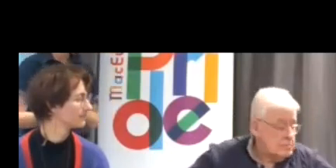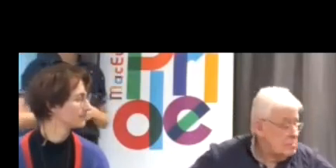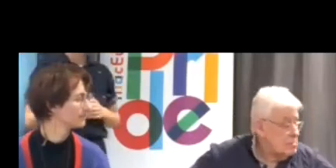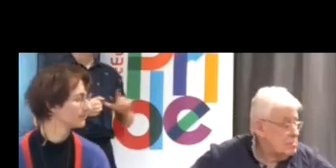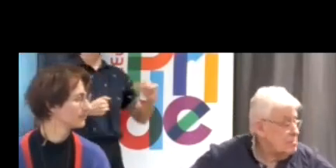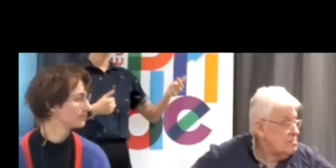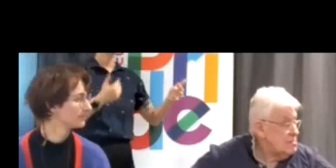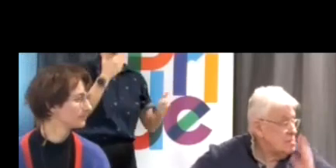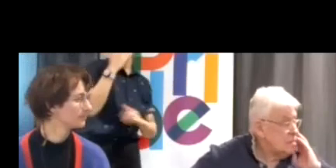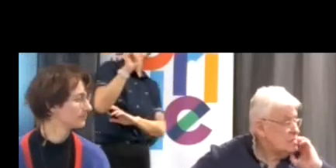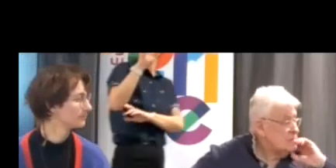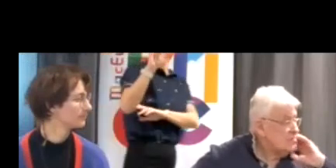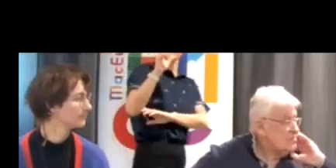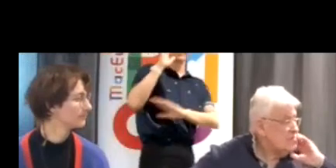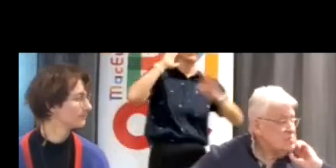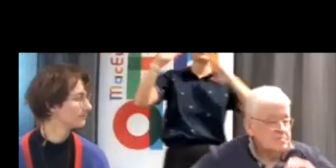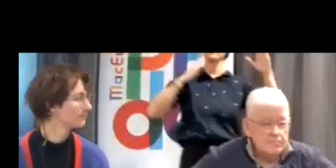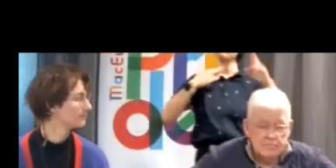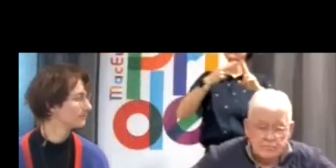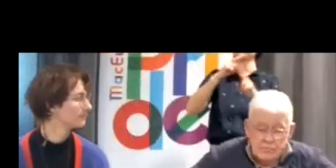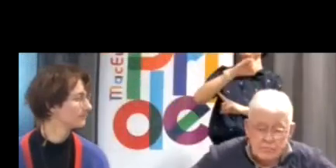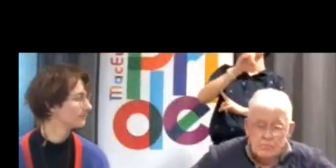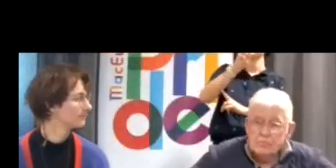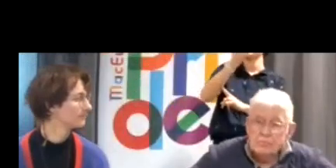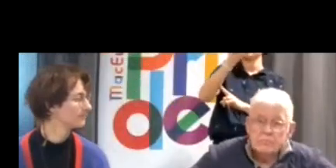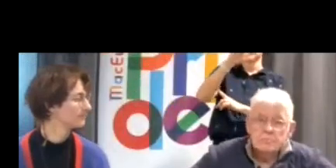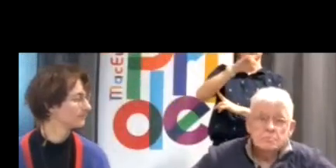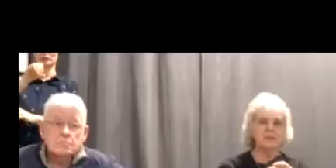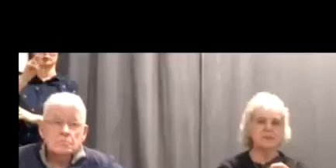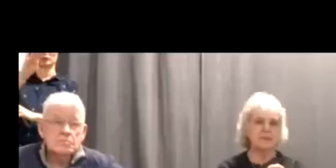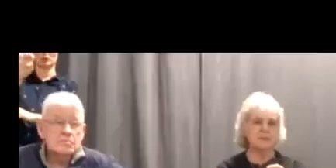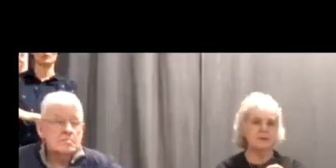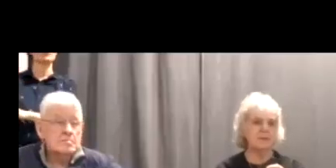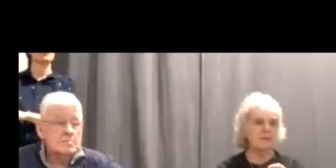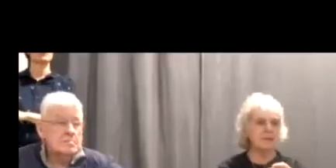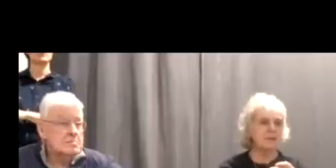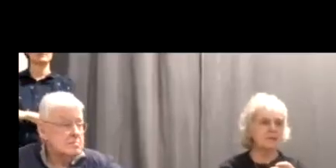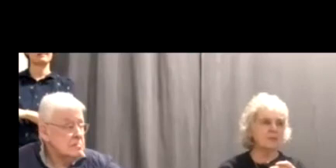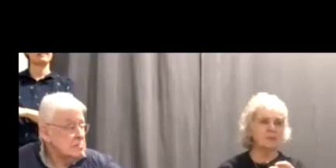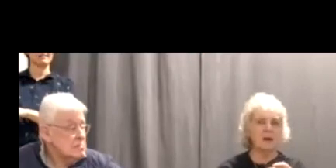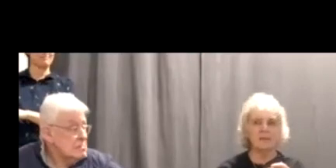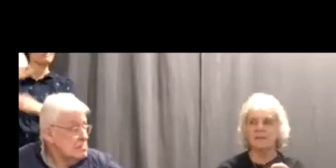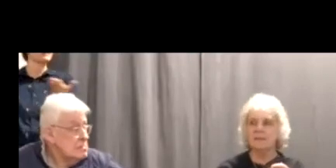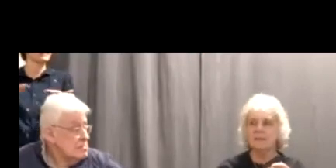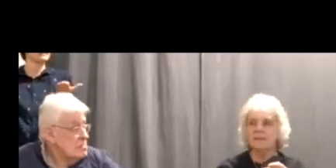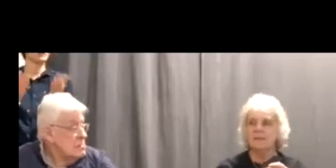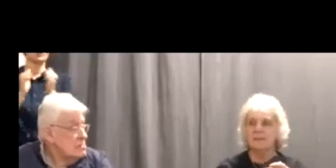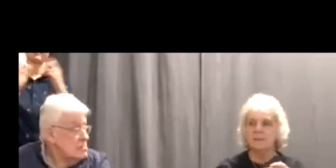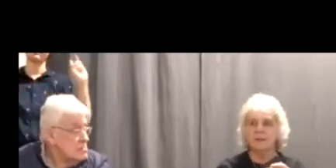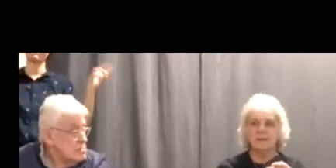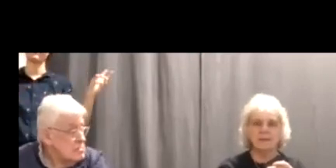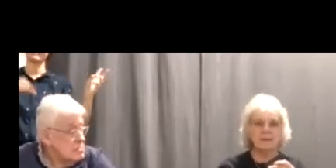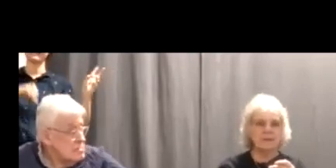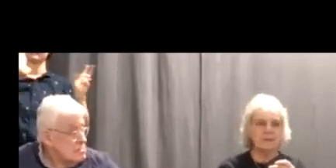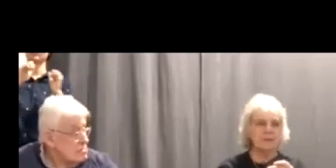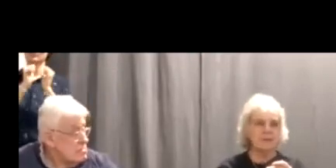Thanks, Larry. Hello, everyone. My name is Joan Whitecap, and I'm here as part of the Aging with Pride group